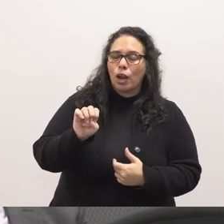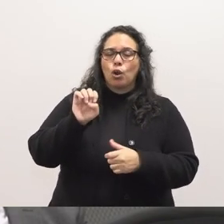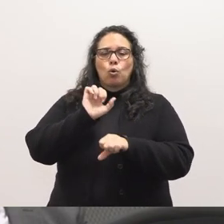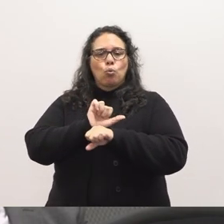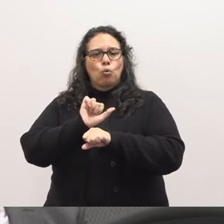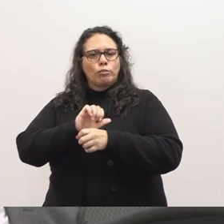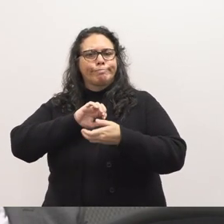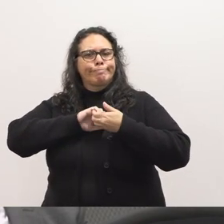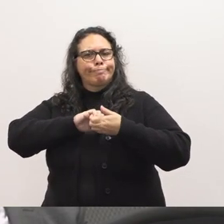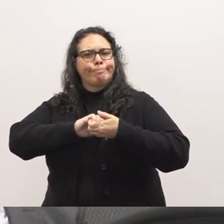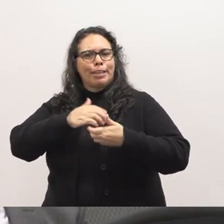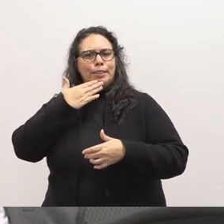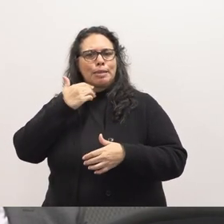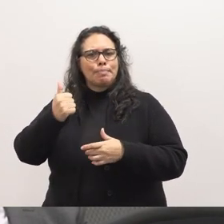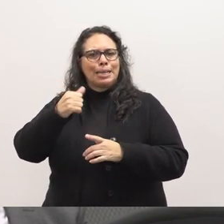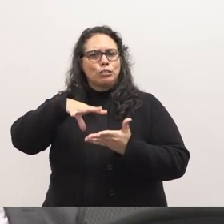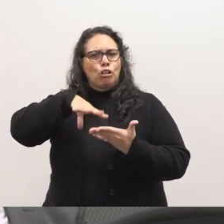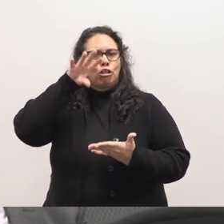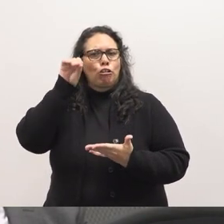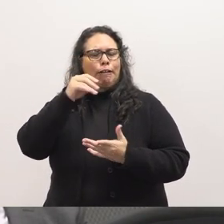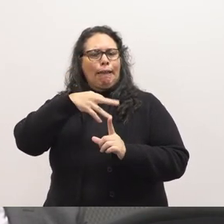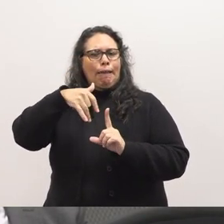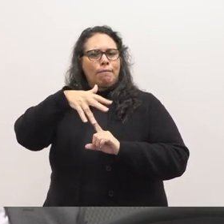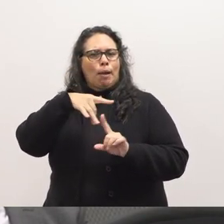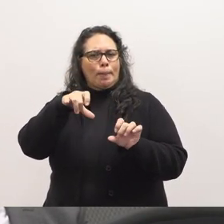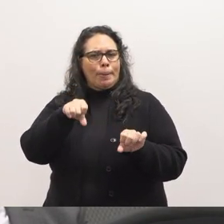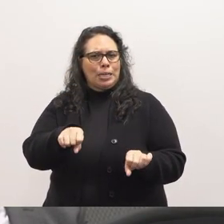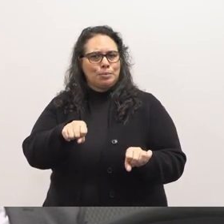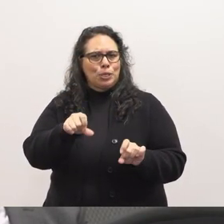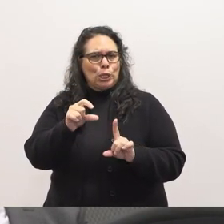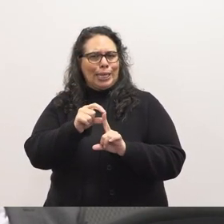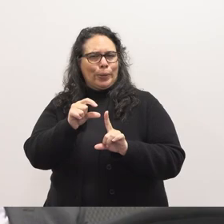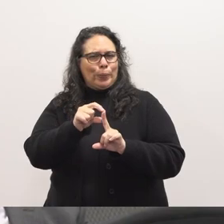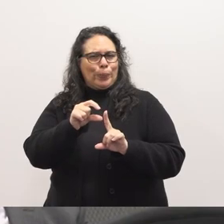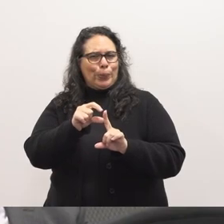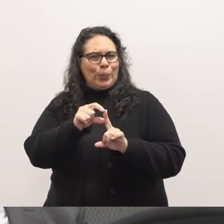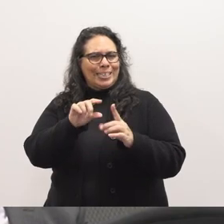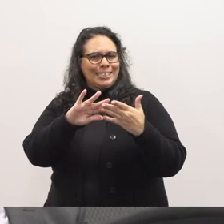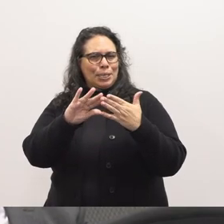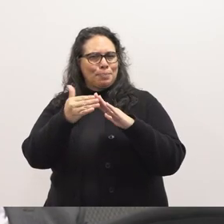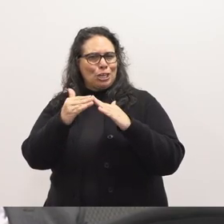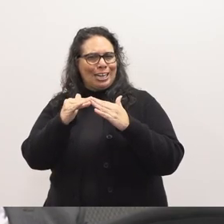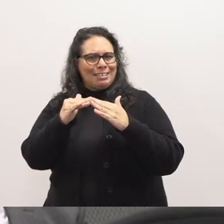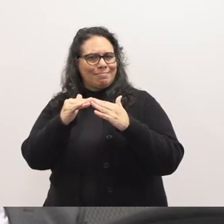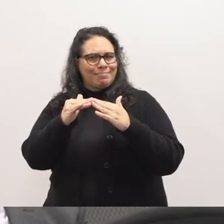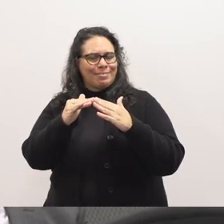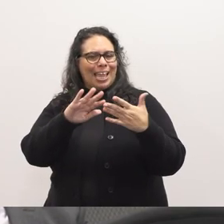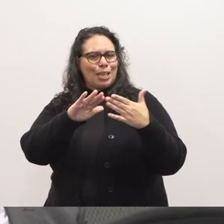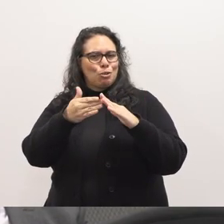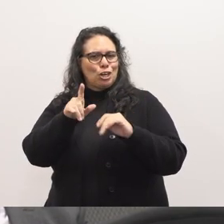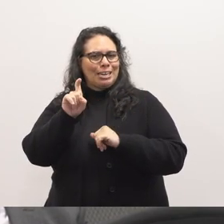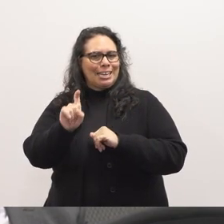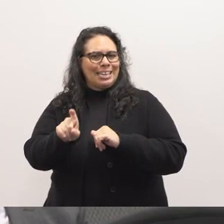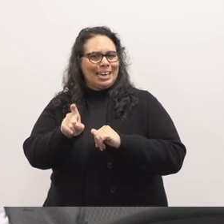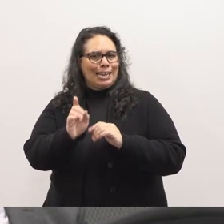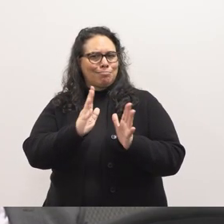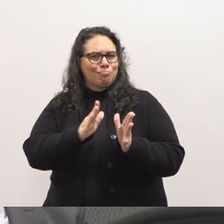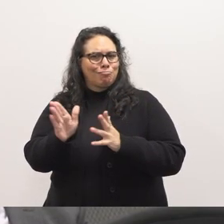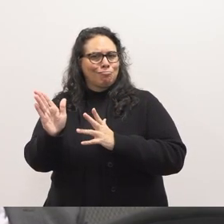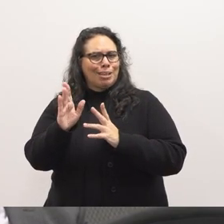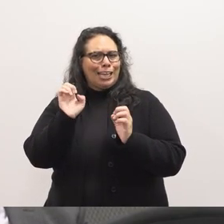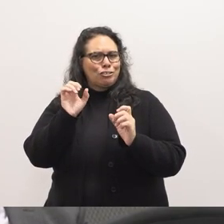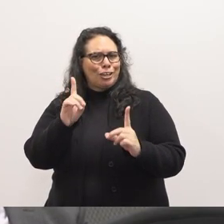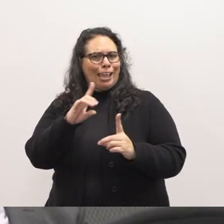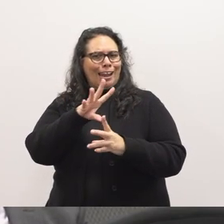best learning environment possible. The key word is community. The community needs to be organized, educated, and involved throughout